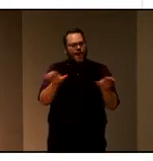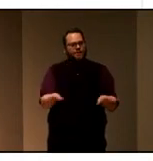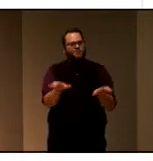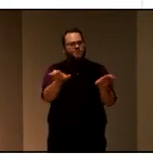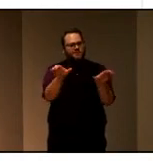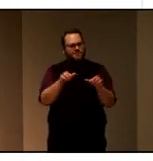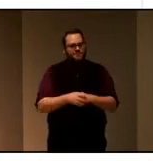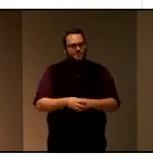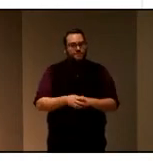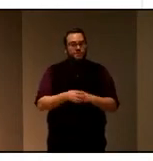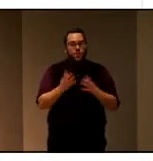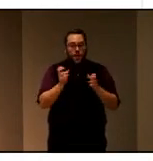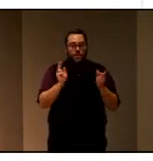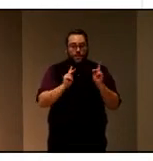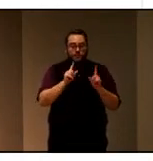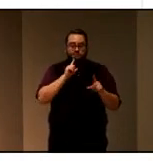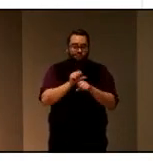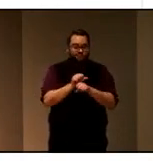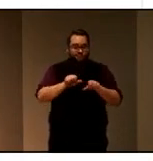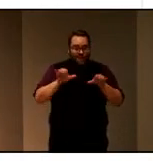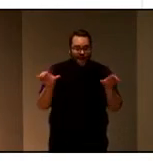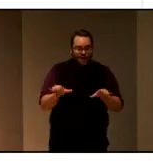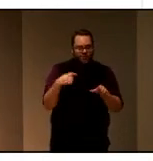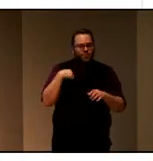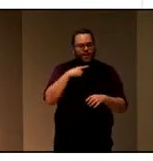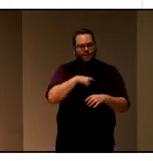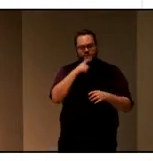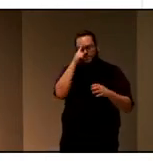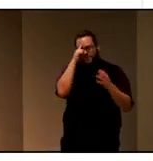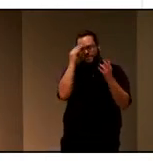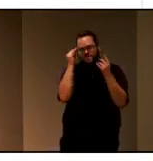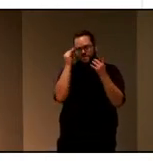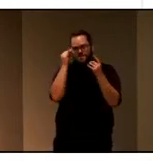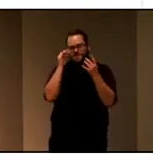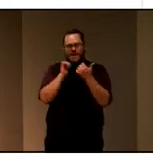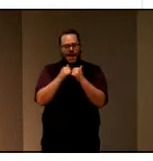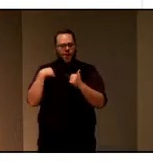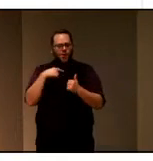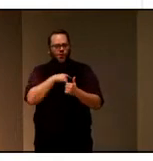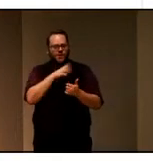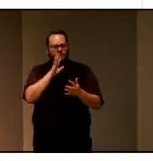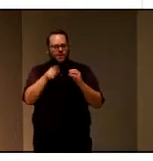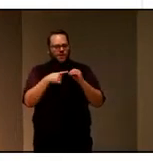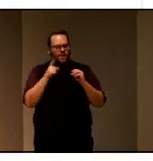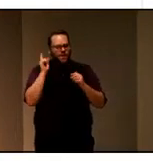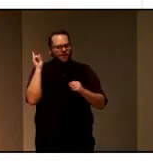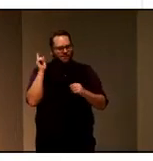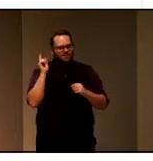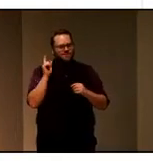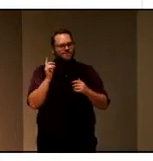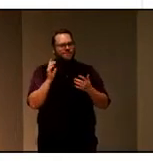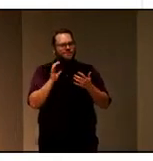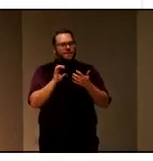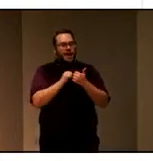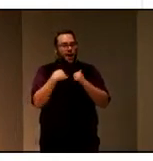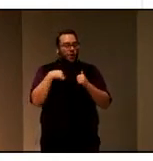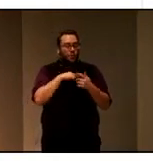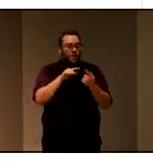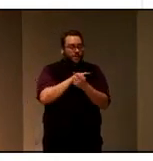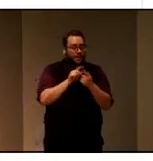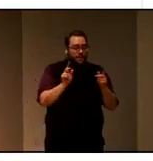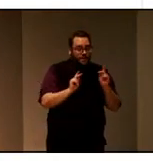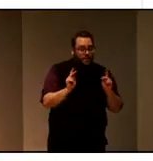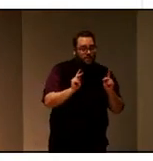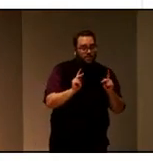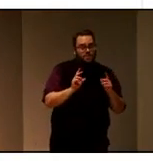And so if we actually want people to act, we need to think about that strategically of how are we talking about this? How are we meeting people? Are we meeting